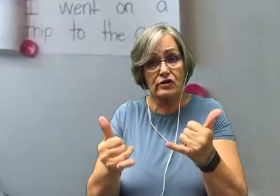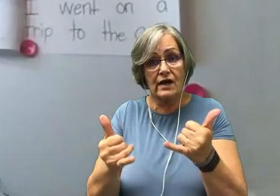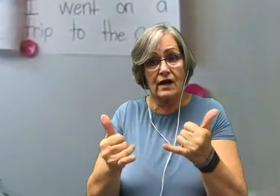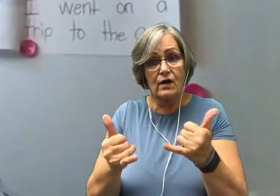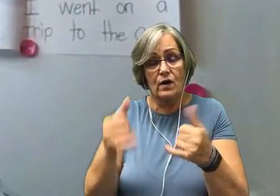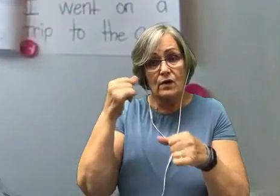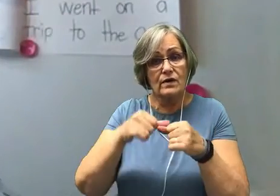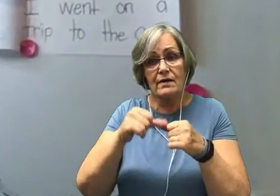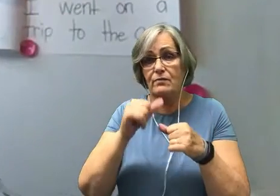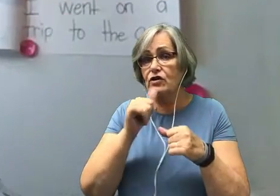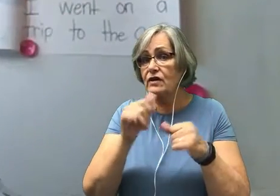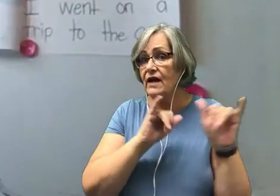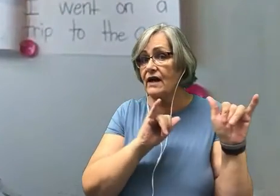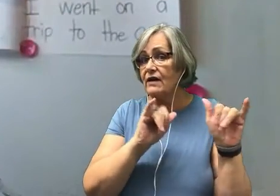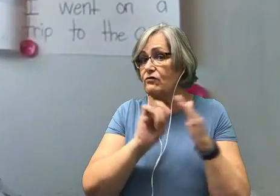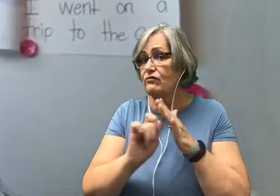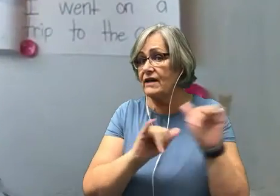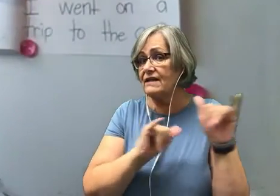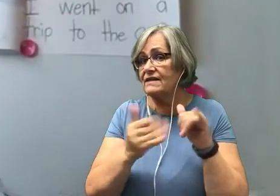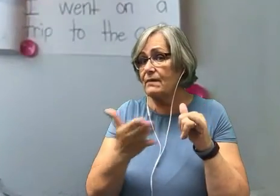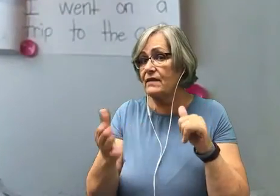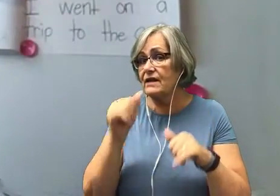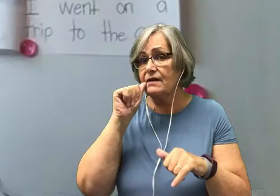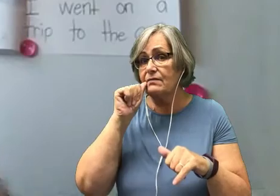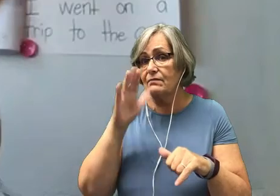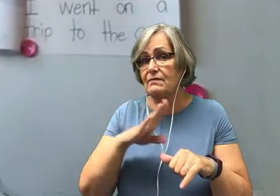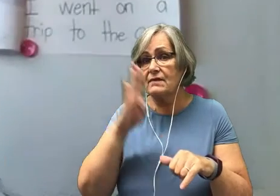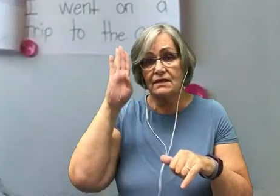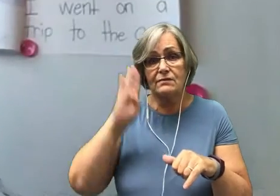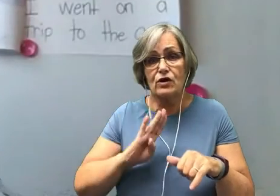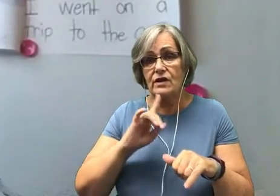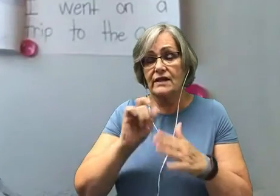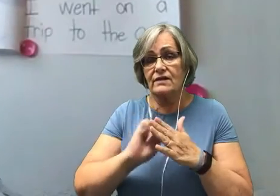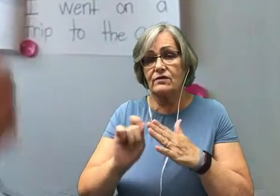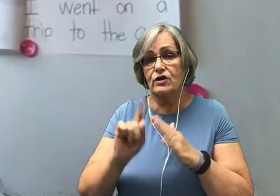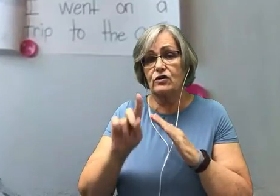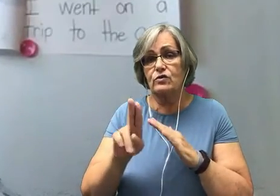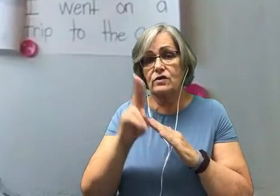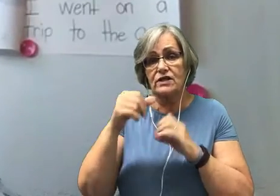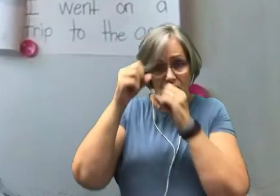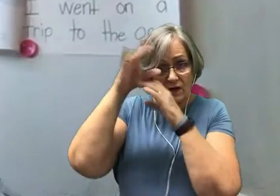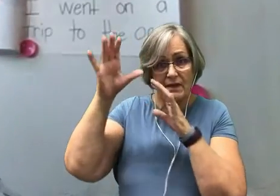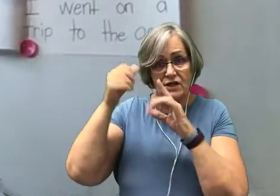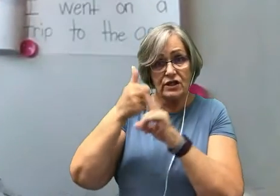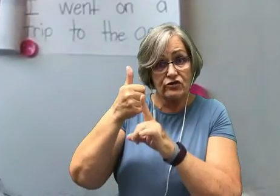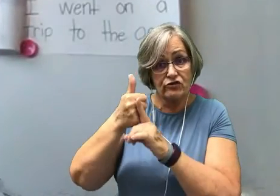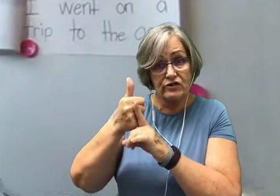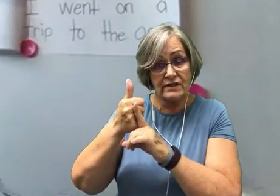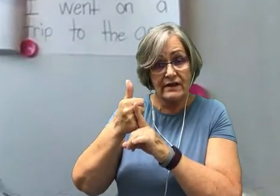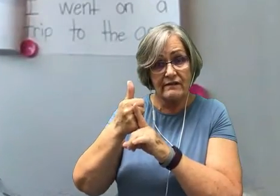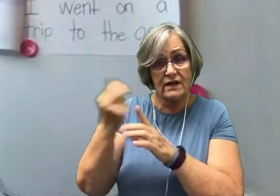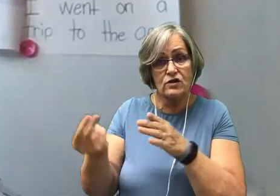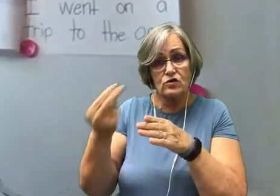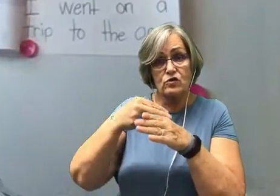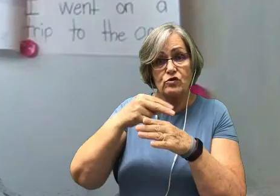sentence. Remember, friends, you're not writing the same thing that Mrs. Burlick is writing. You're using your own imagination like Harold the Crayon.